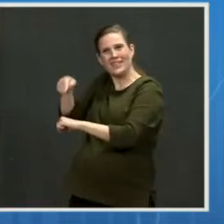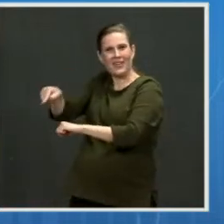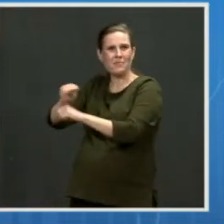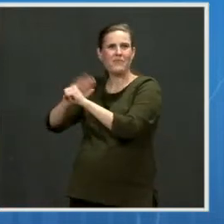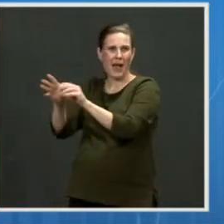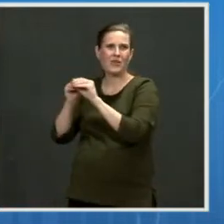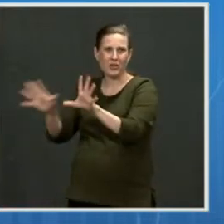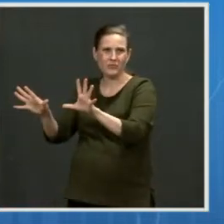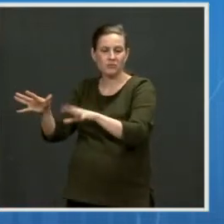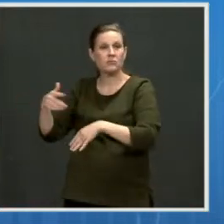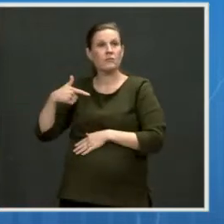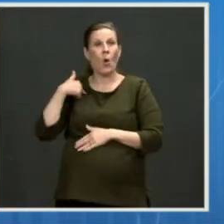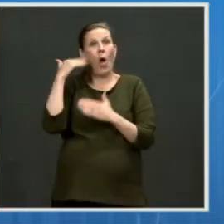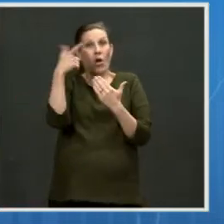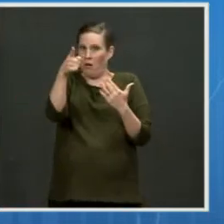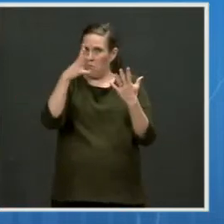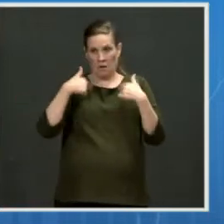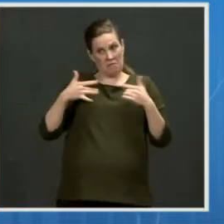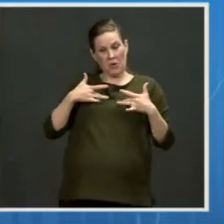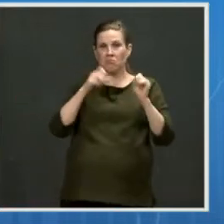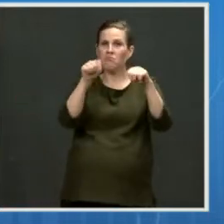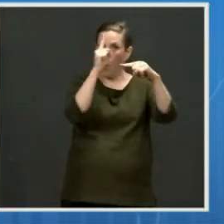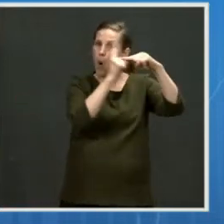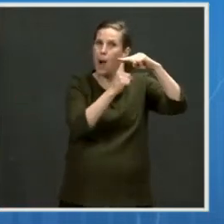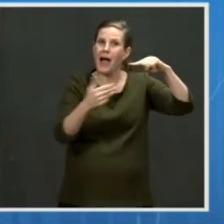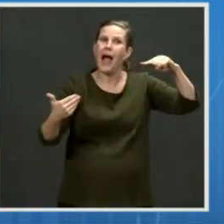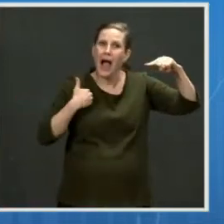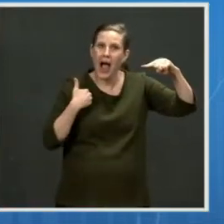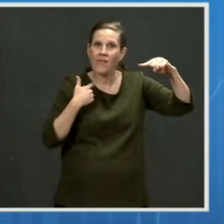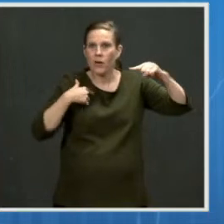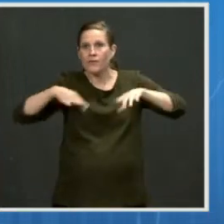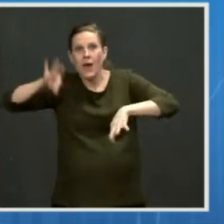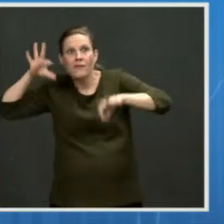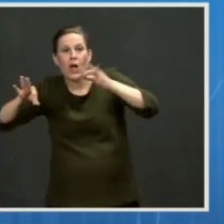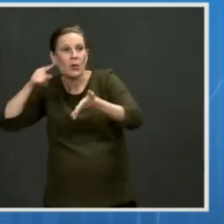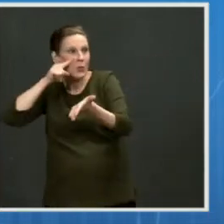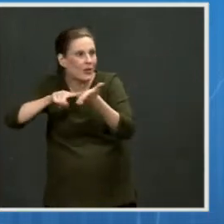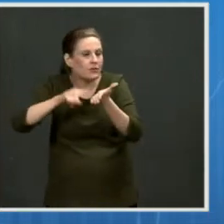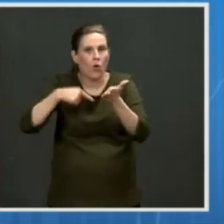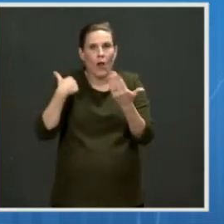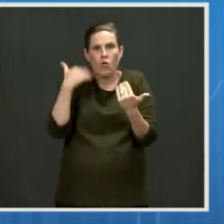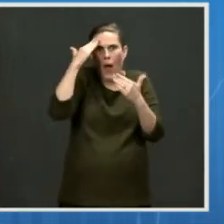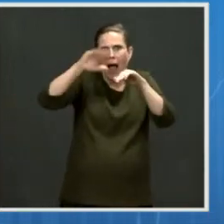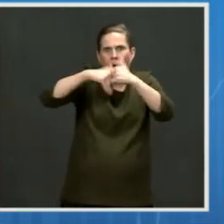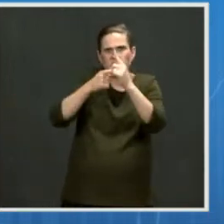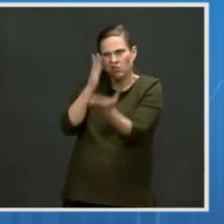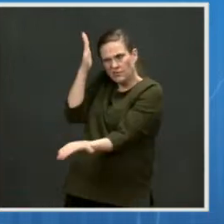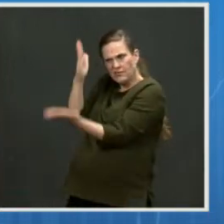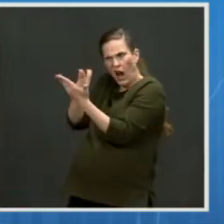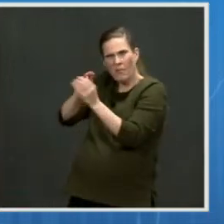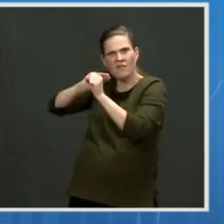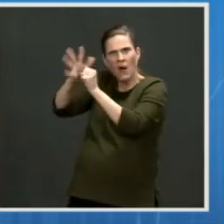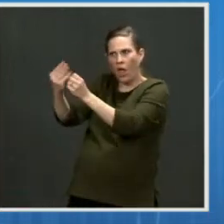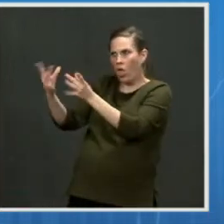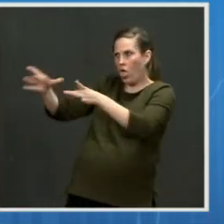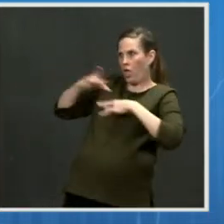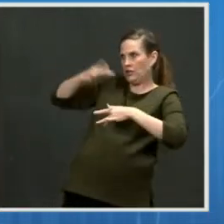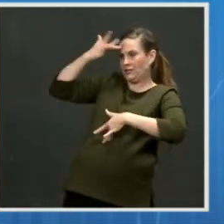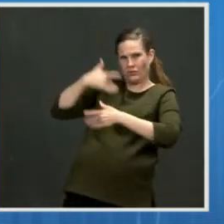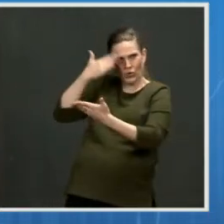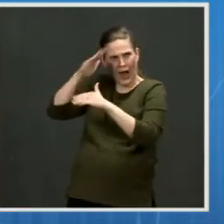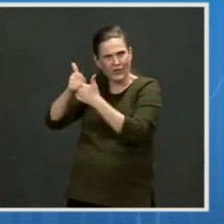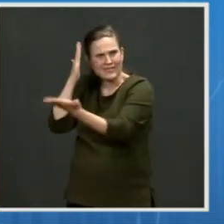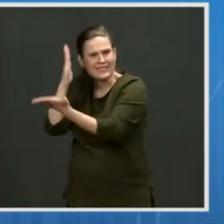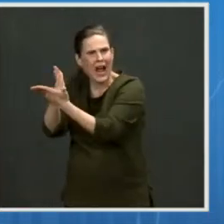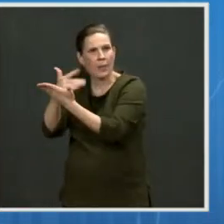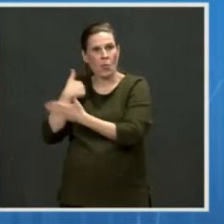much more about this virus, how to stop its spread, and we now have 3 historic, safe, and effective vaccines that we